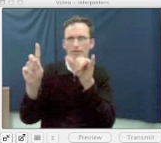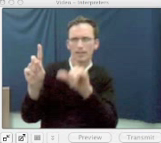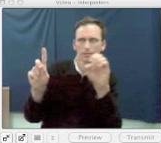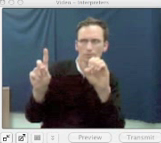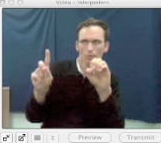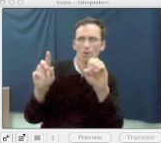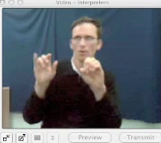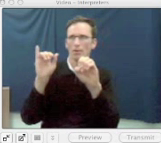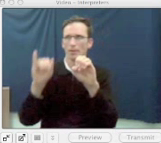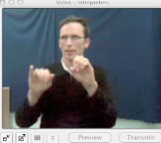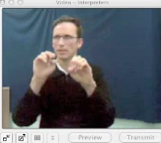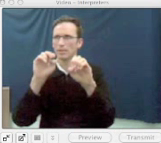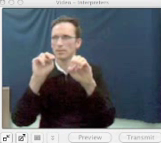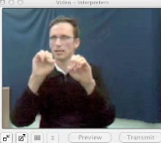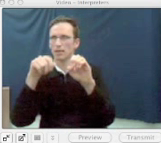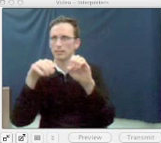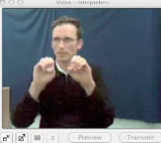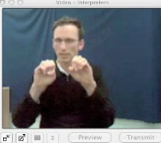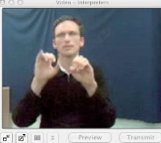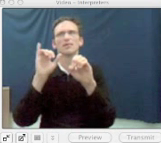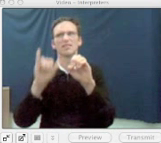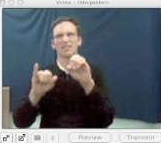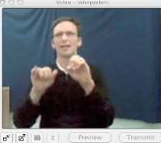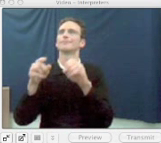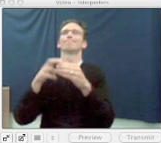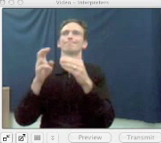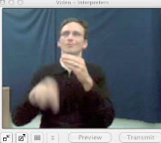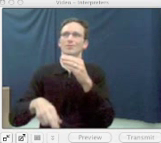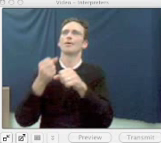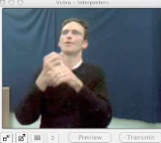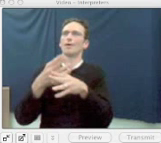consequences, and resulting demands.